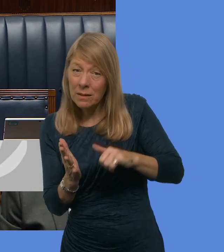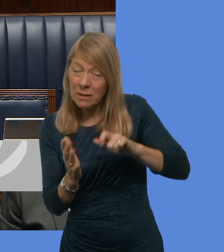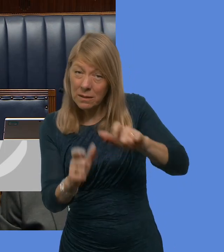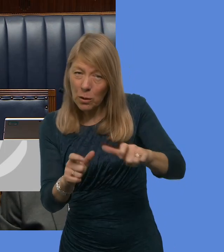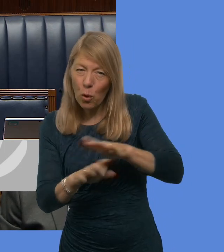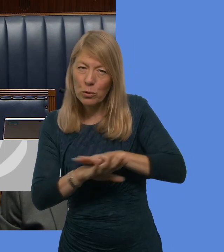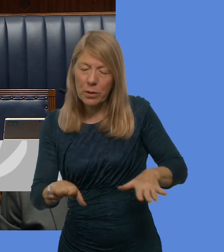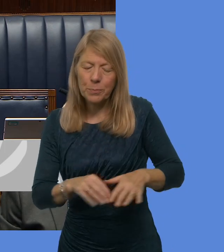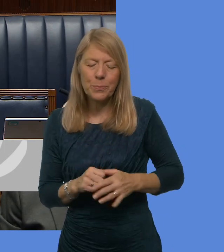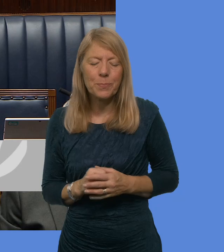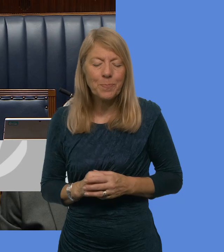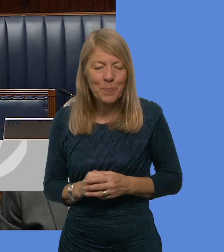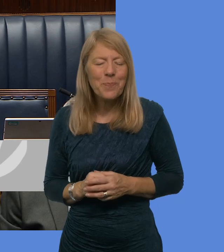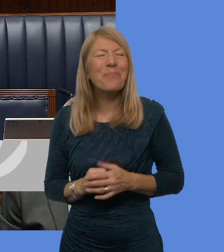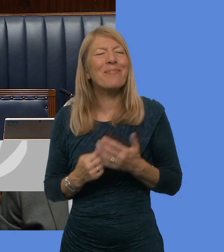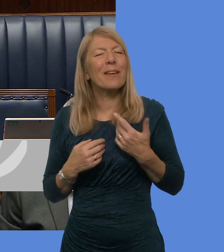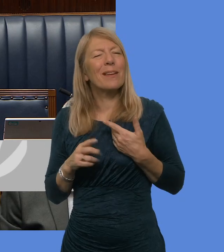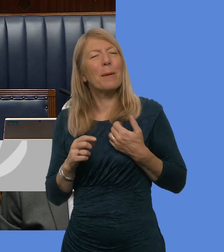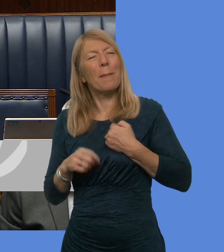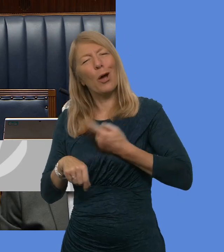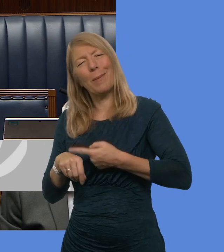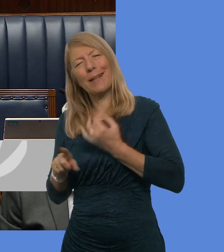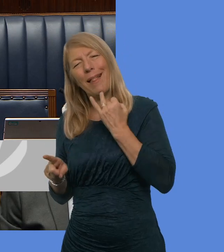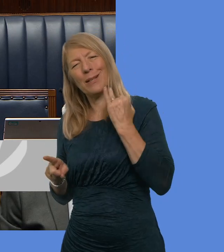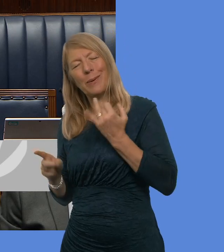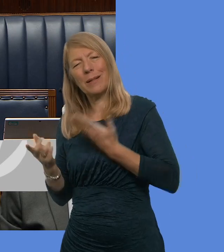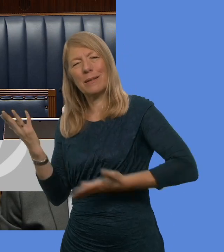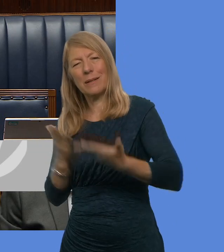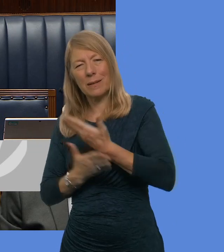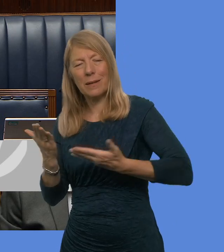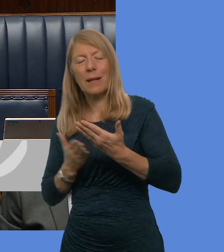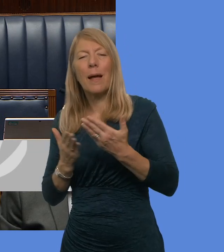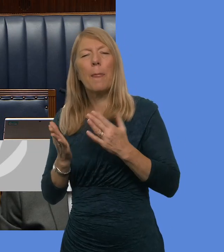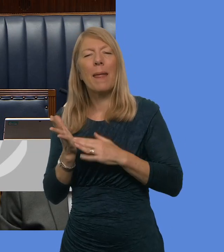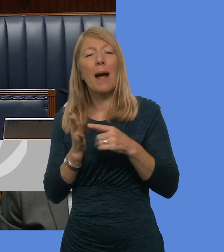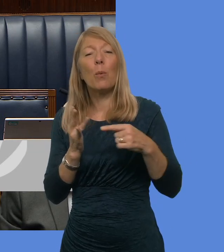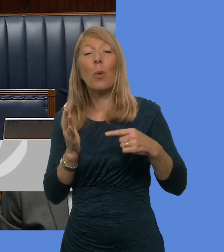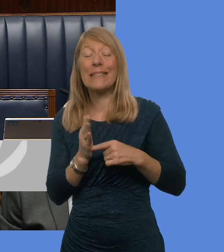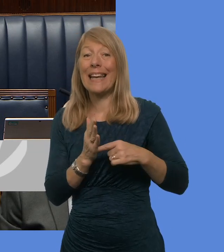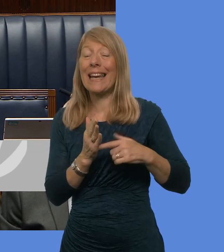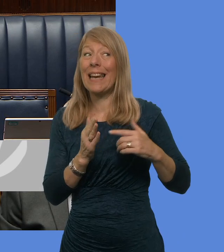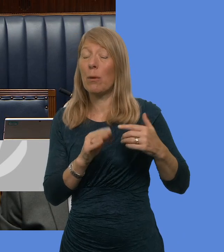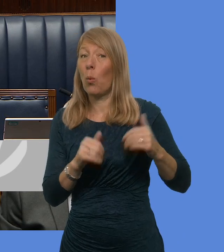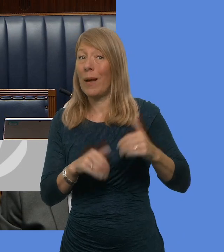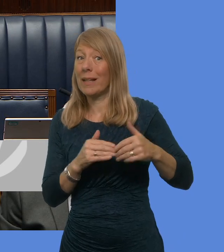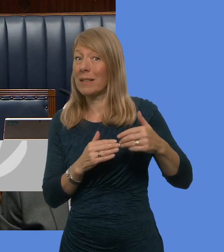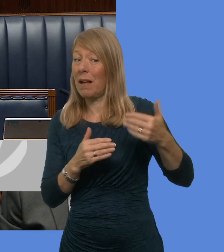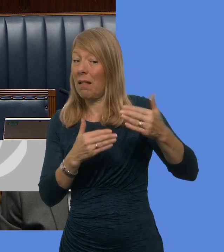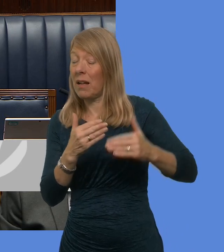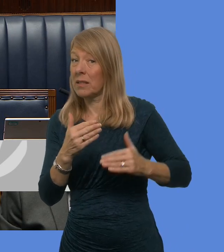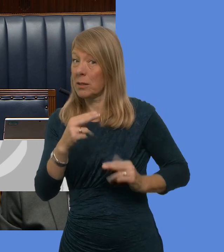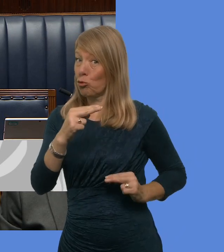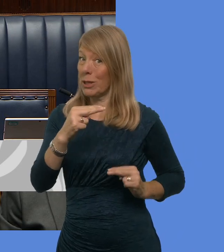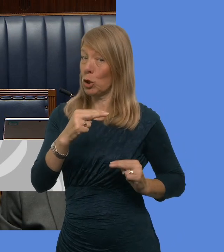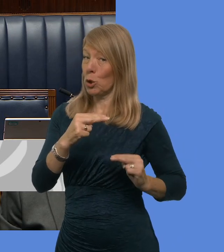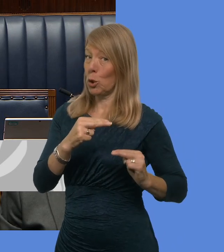significant reduction in correspondence to my office in relation to MOTs is a measure, then there has been some success in that regard. I think we